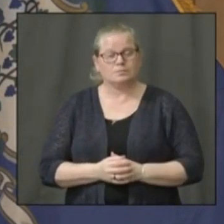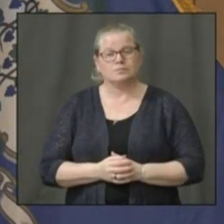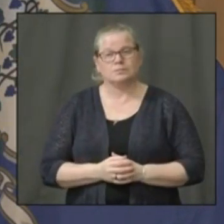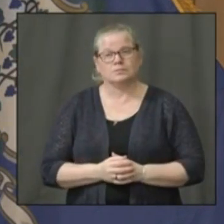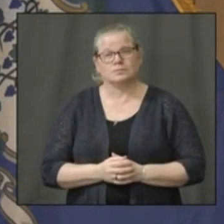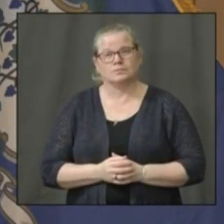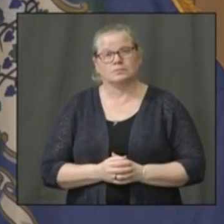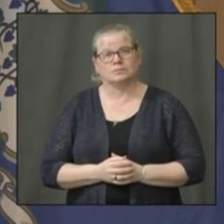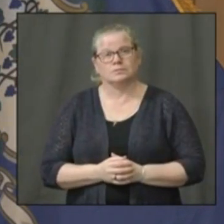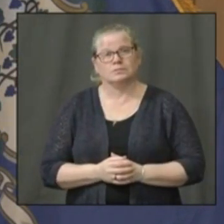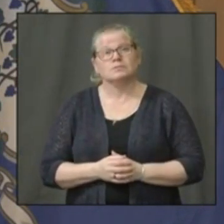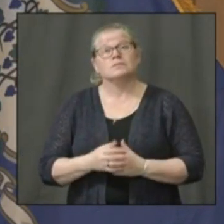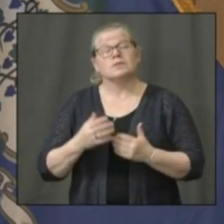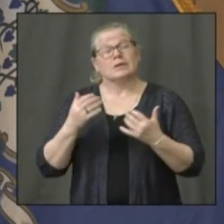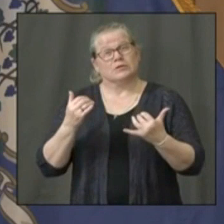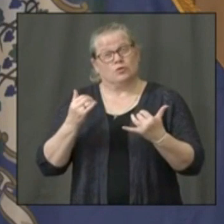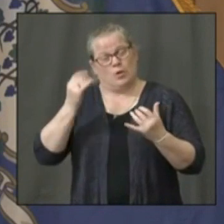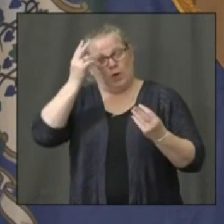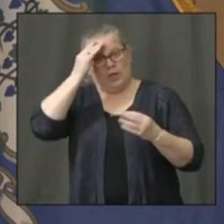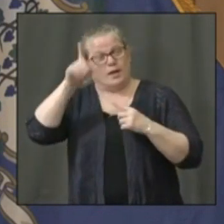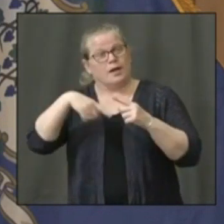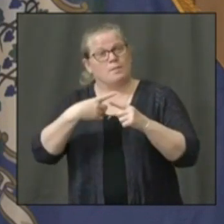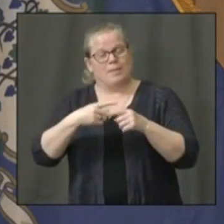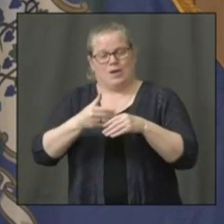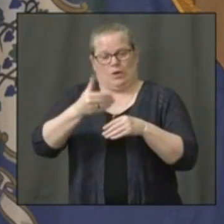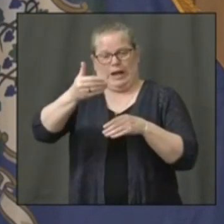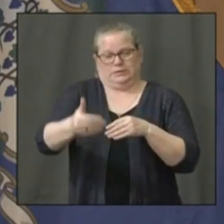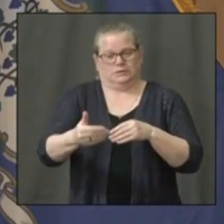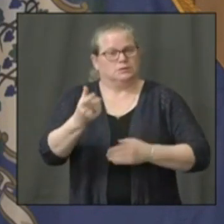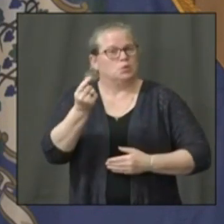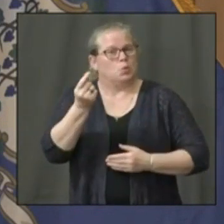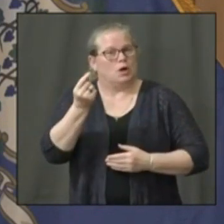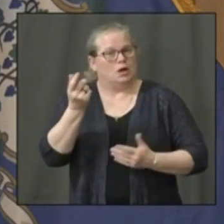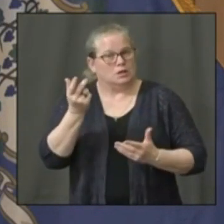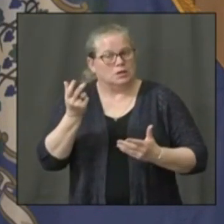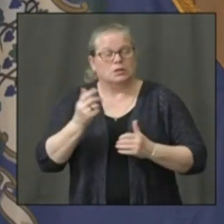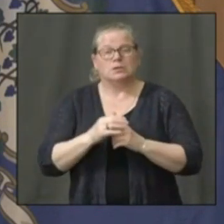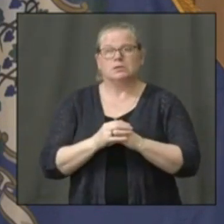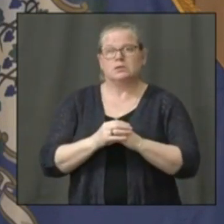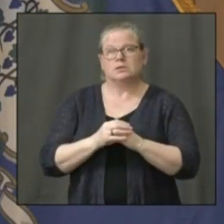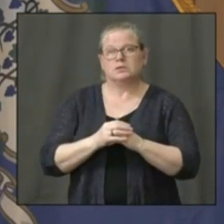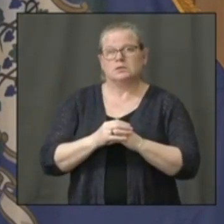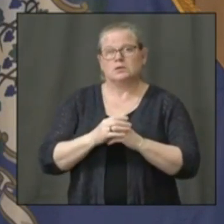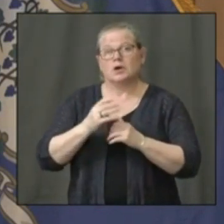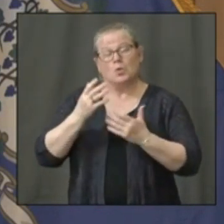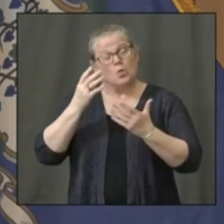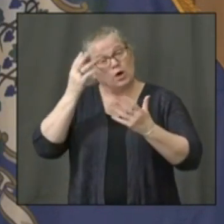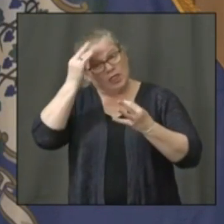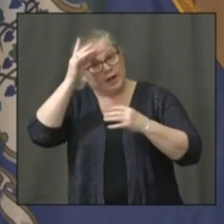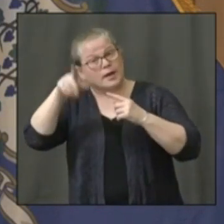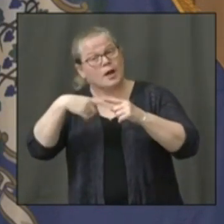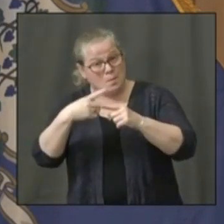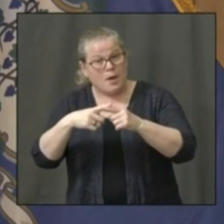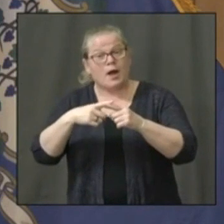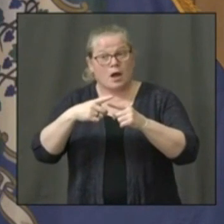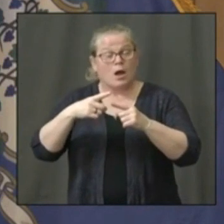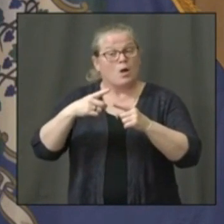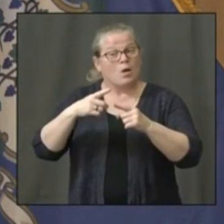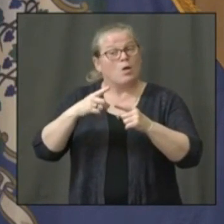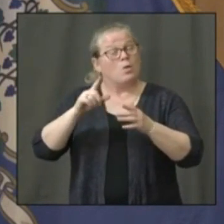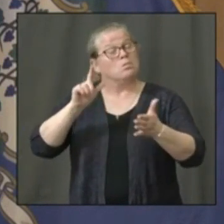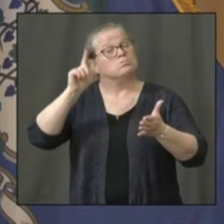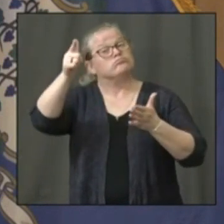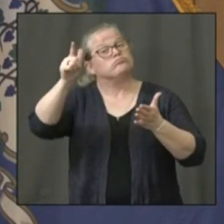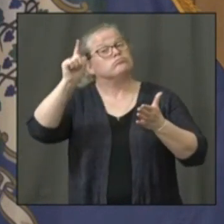about what happens next, think about how we can get people slowly, methodically back to work in a